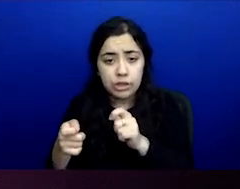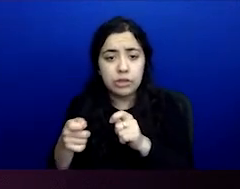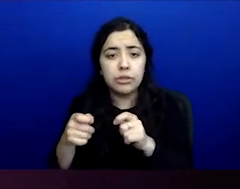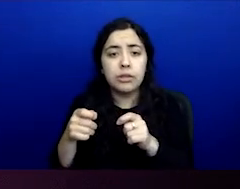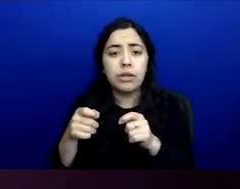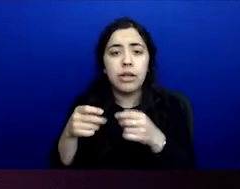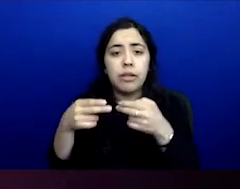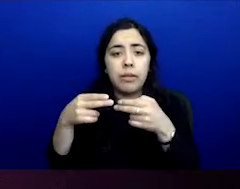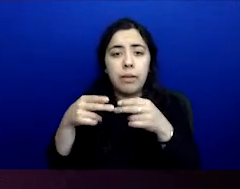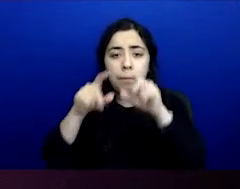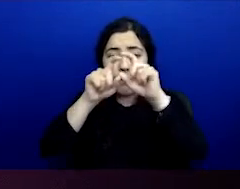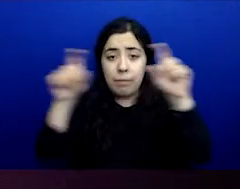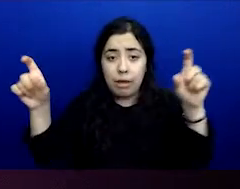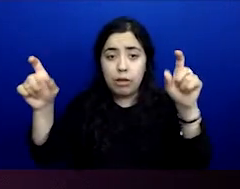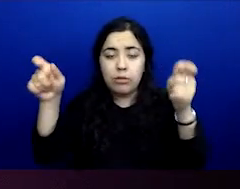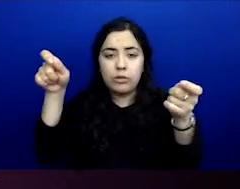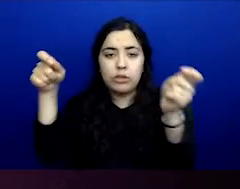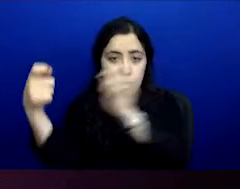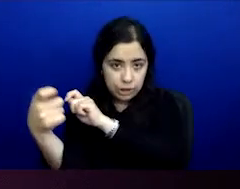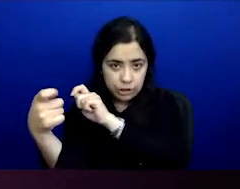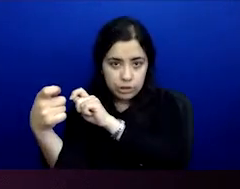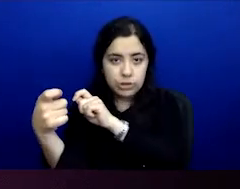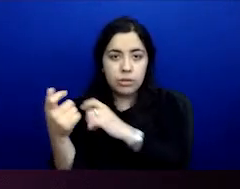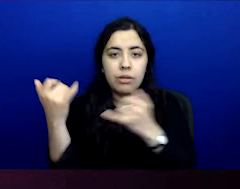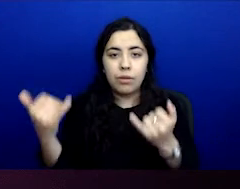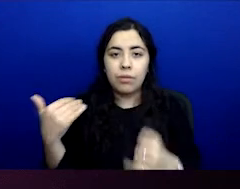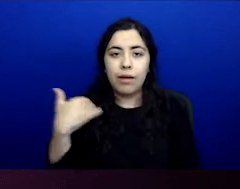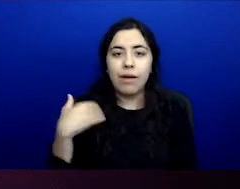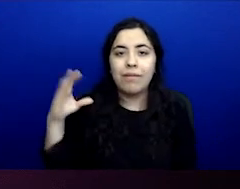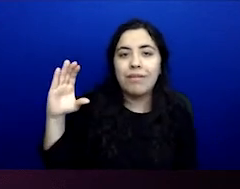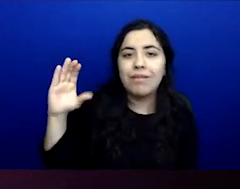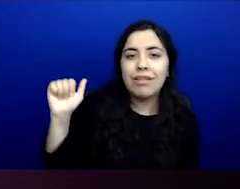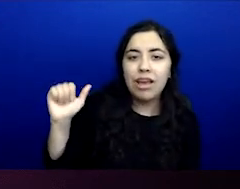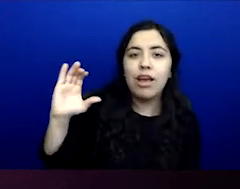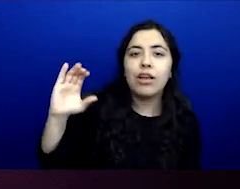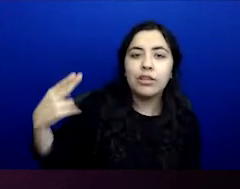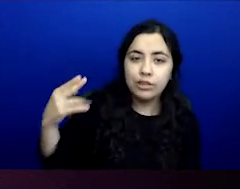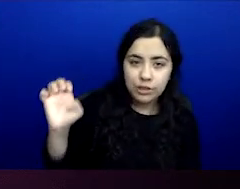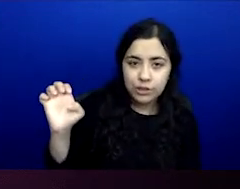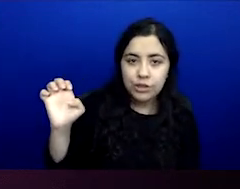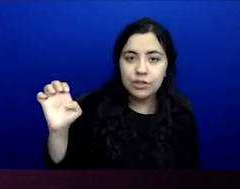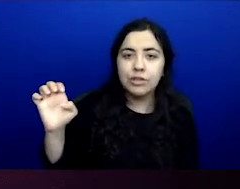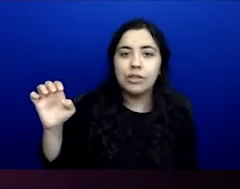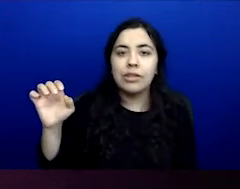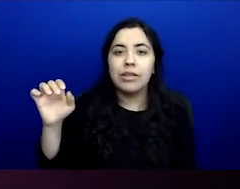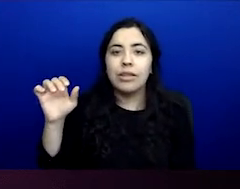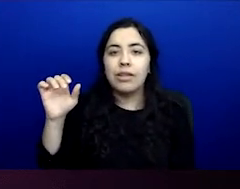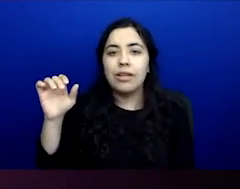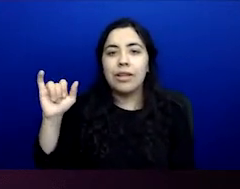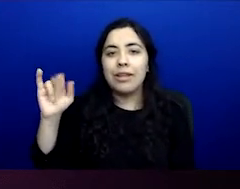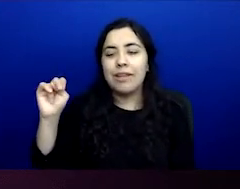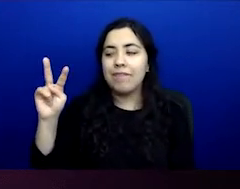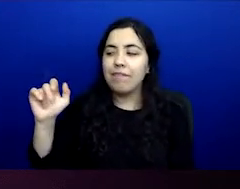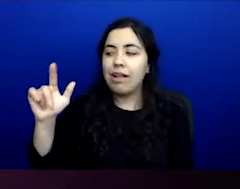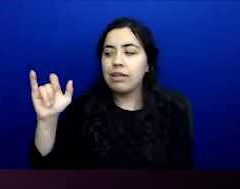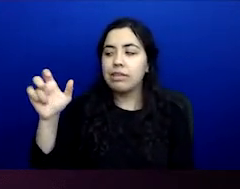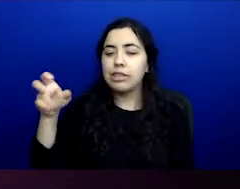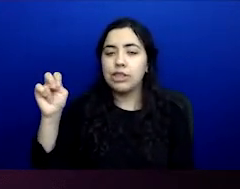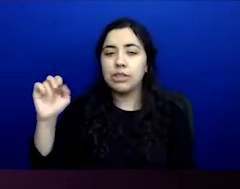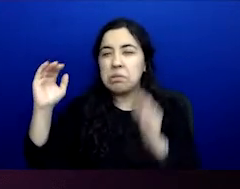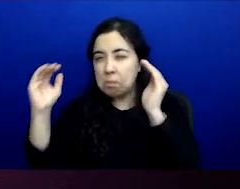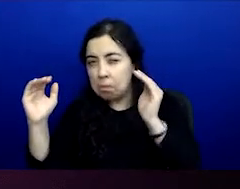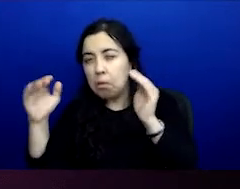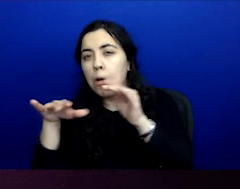something else. We do this cache invalidation, this push event, maybe a contentful webhook triggers some